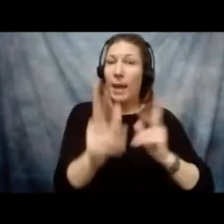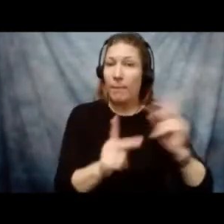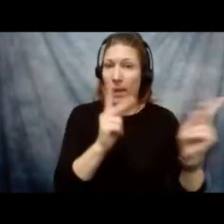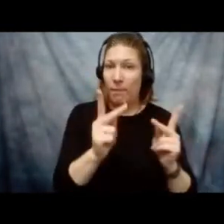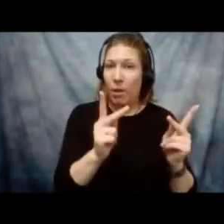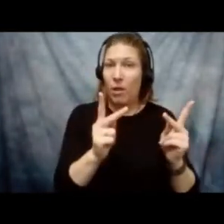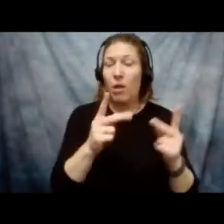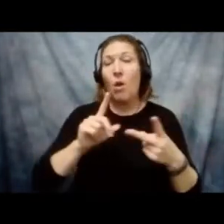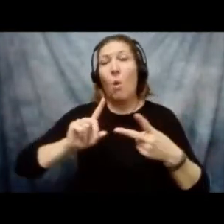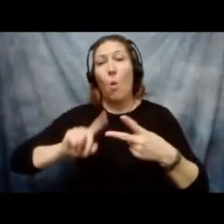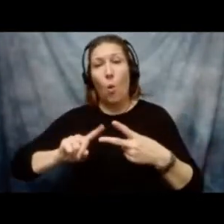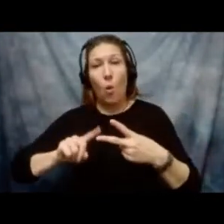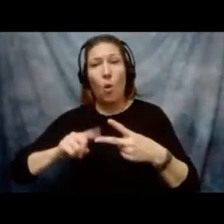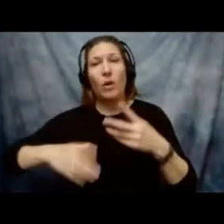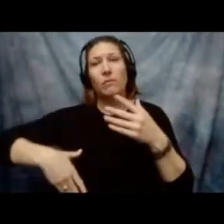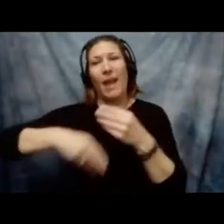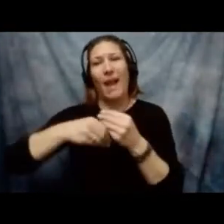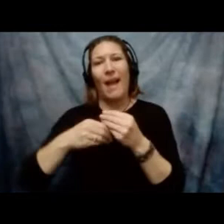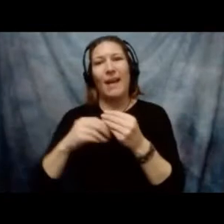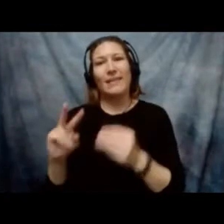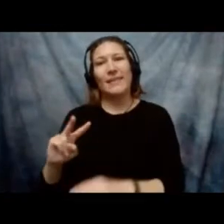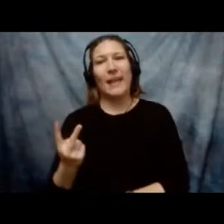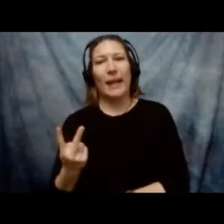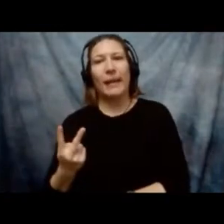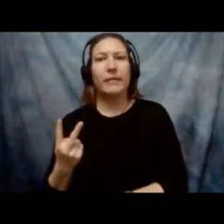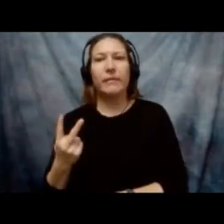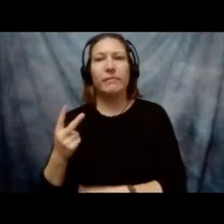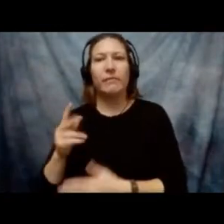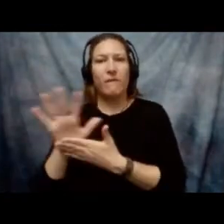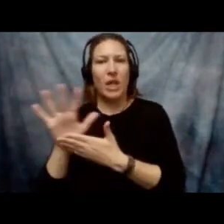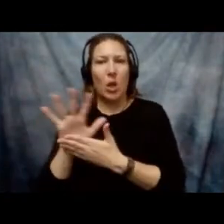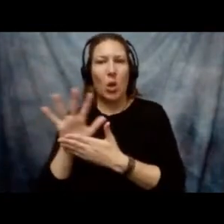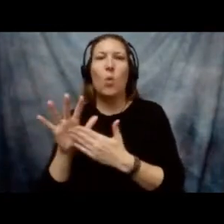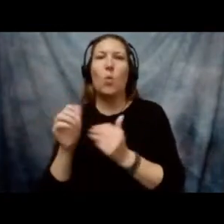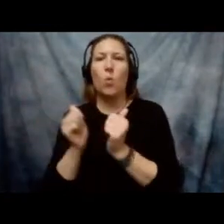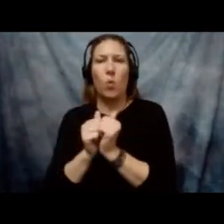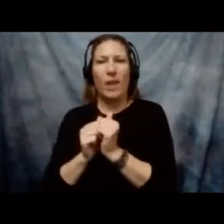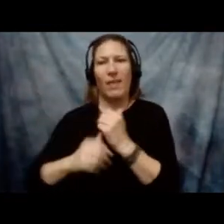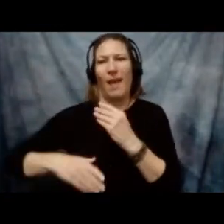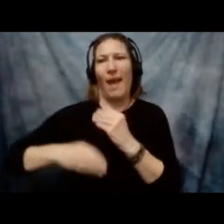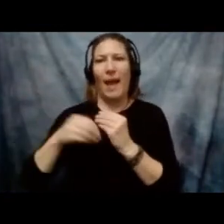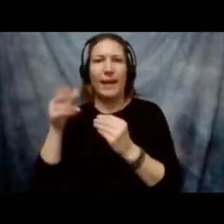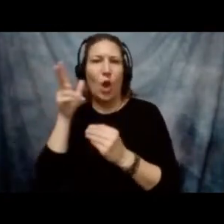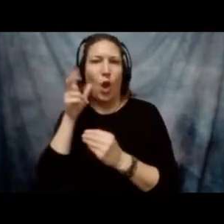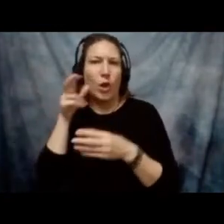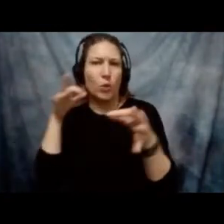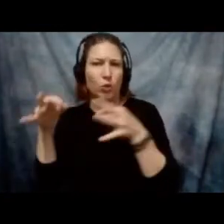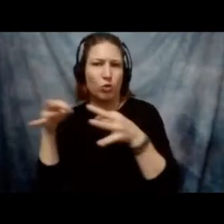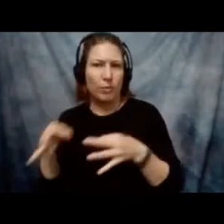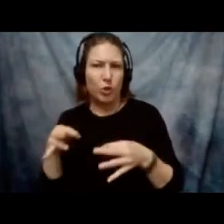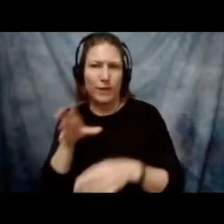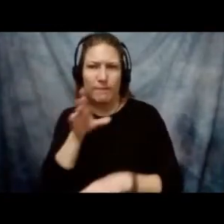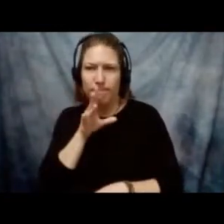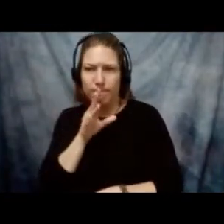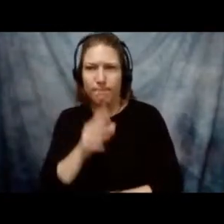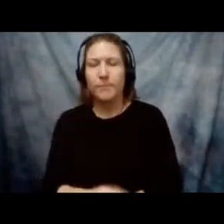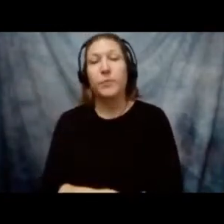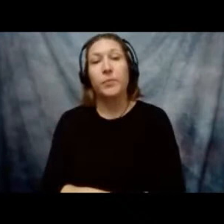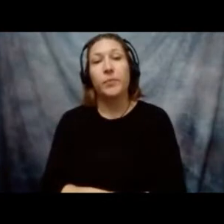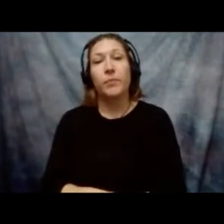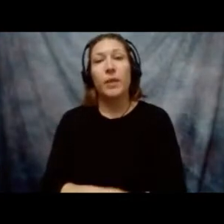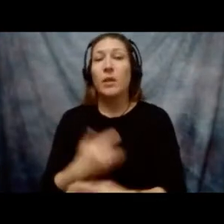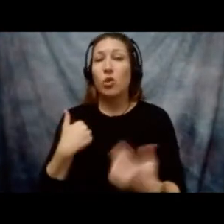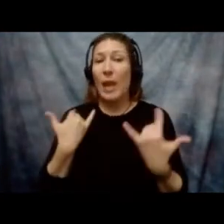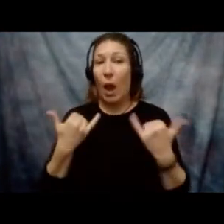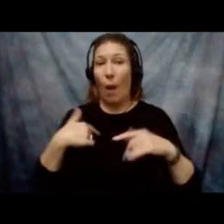description version that gives that extra information. Okay, I'd like to take just a minute to field some questions. And with so